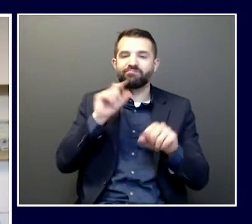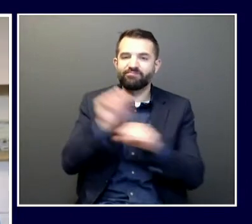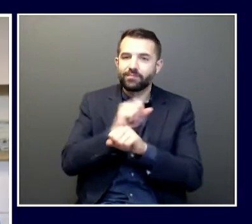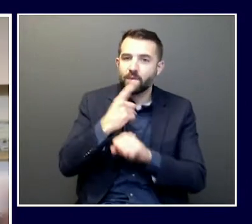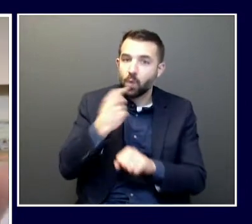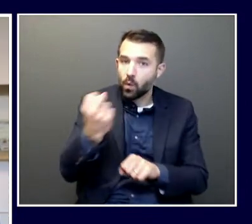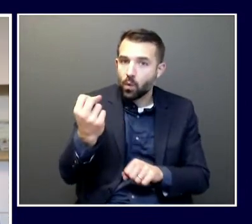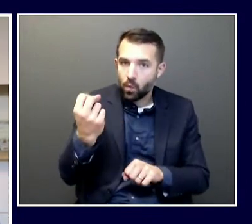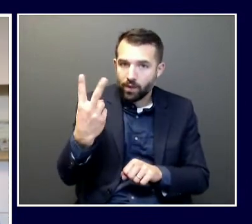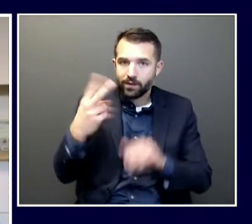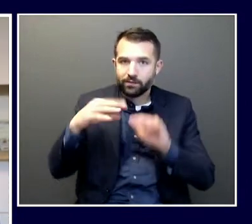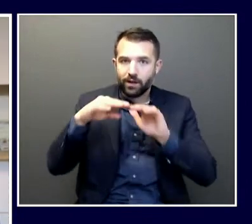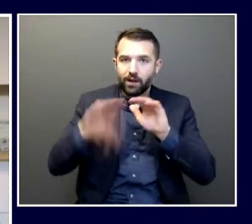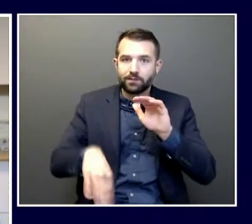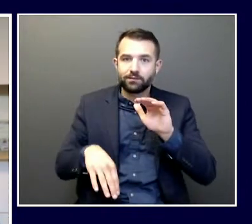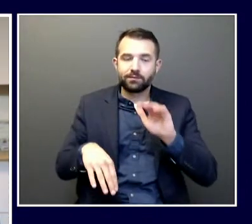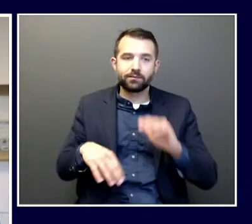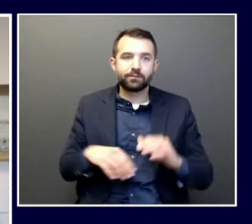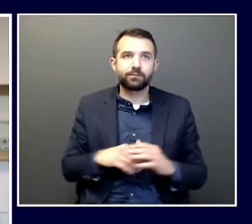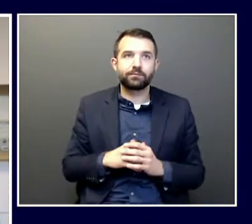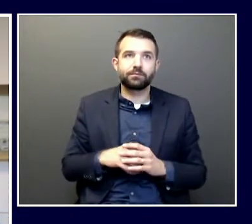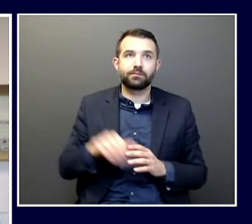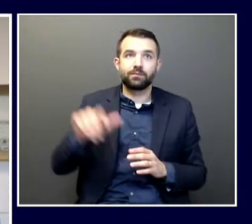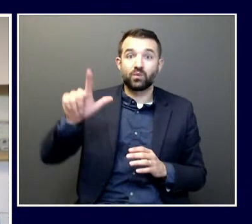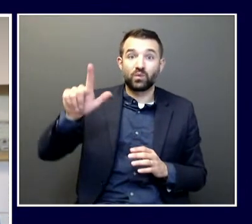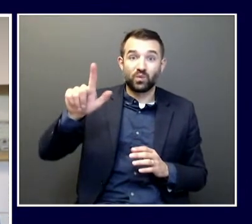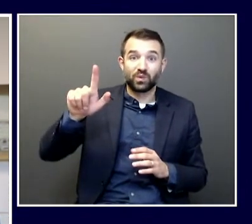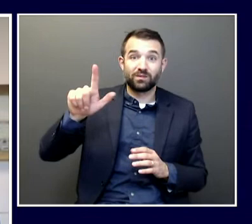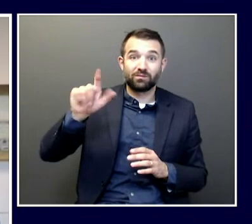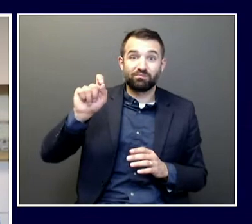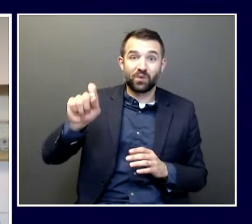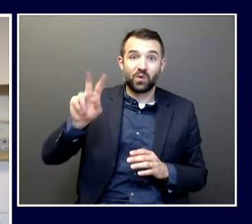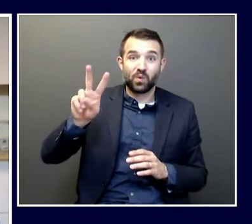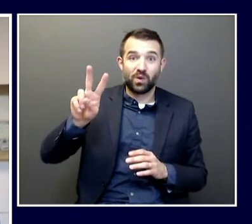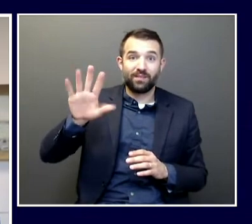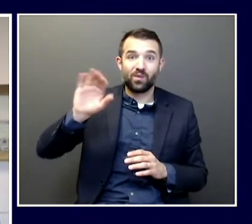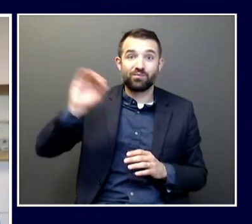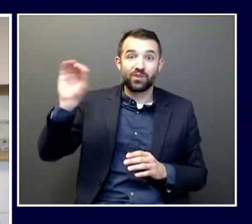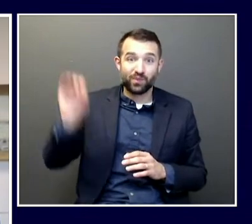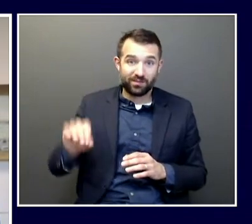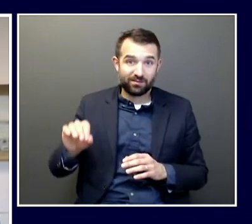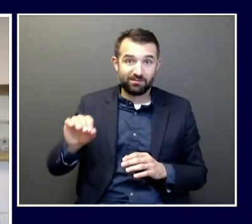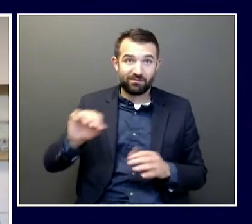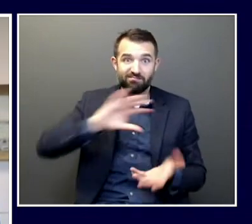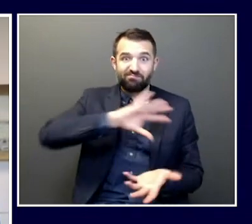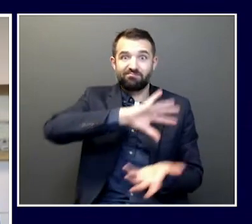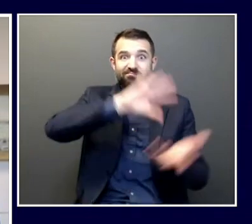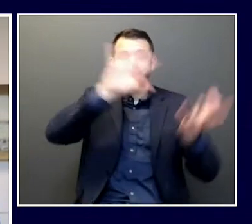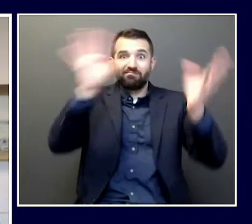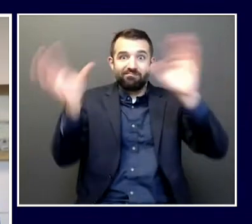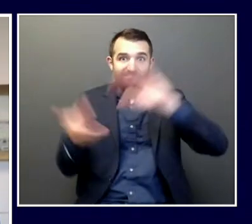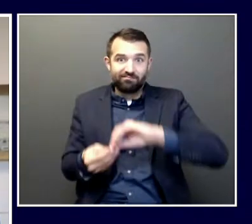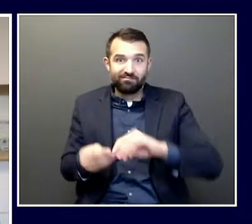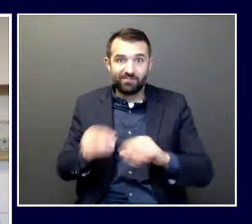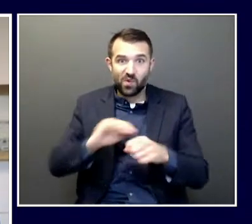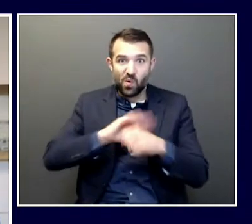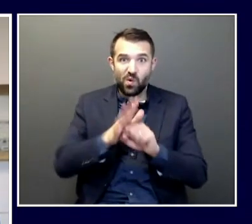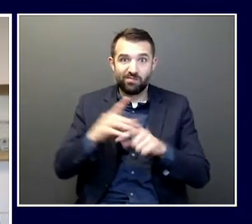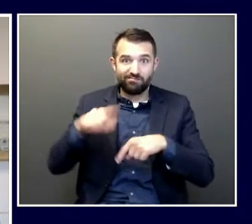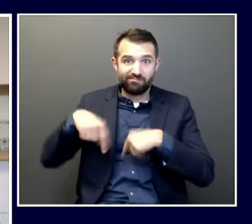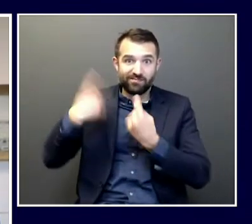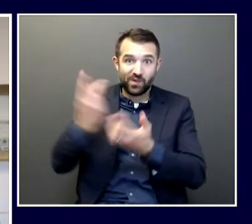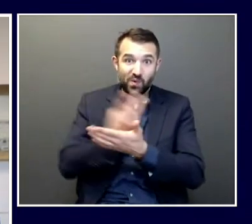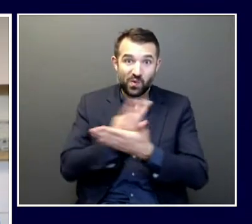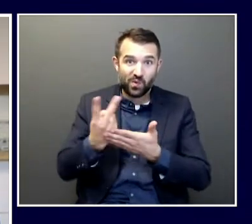21.25% of all of the COVID cases reported in the state over that past incubation period. We've seen a